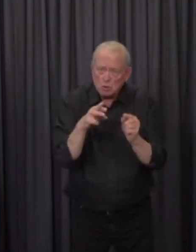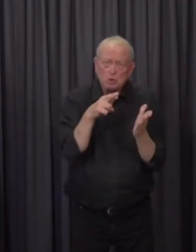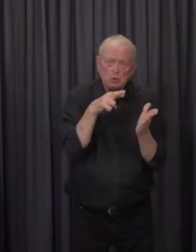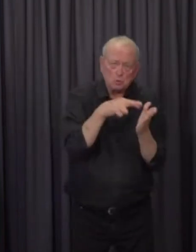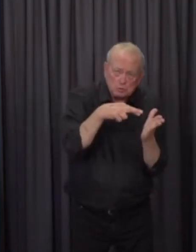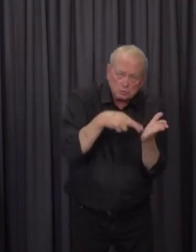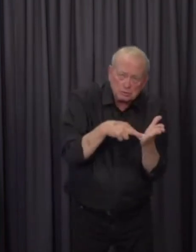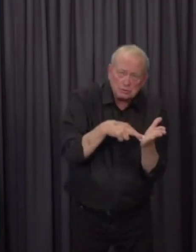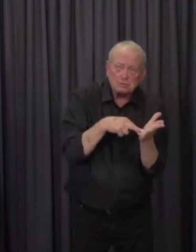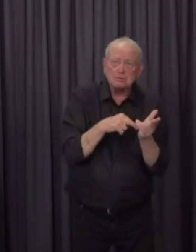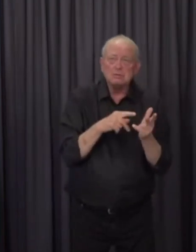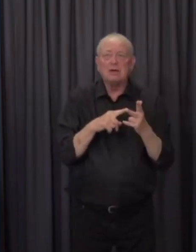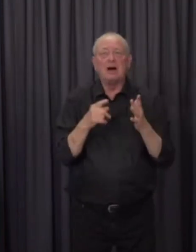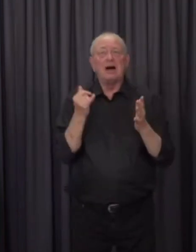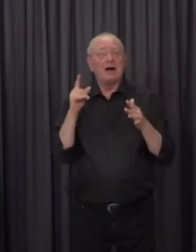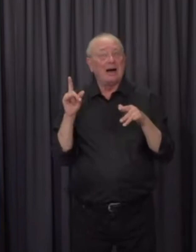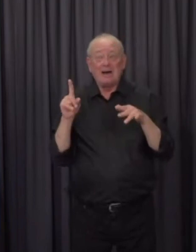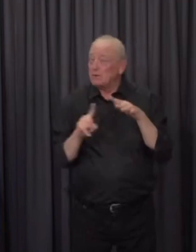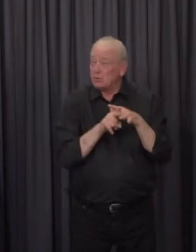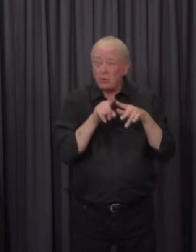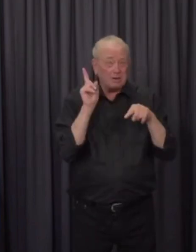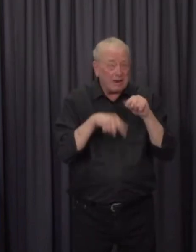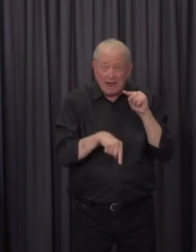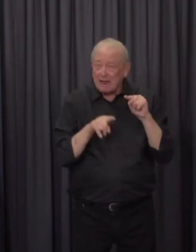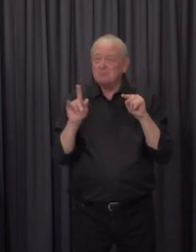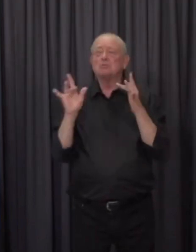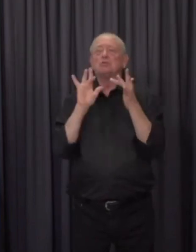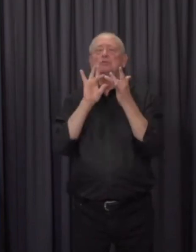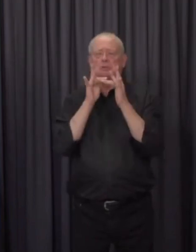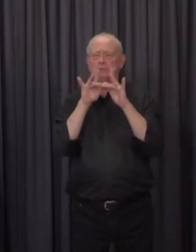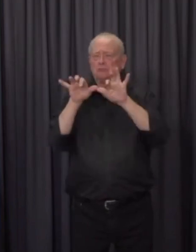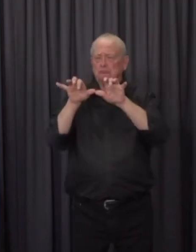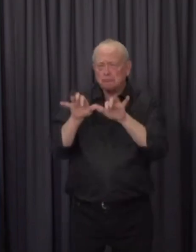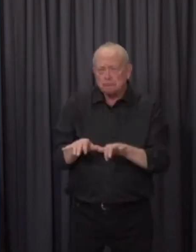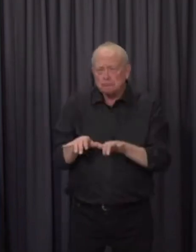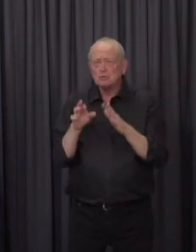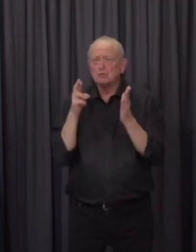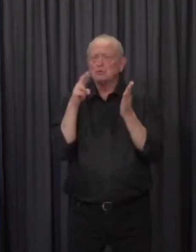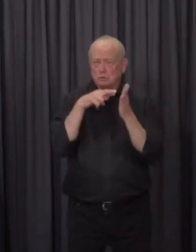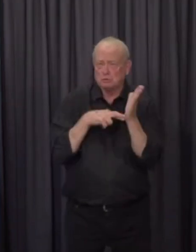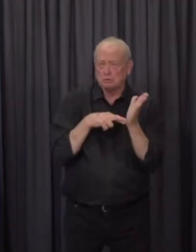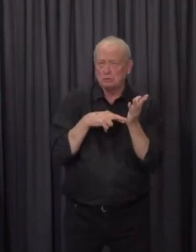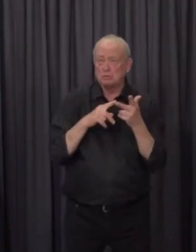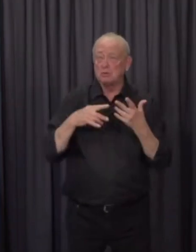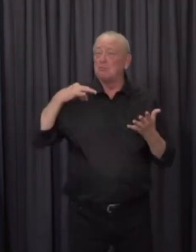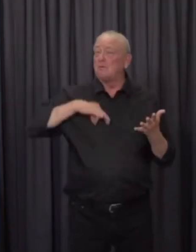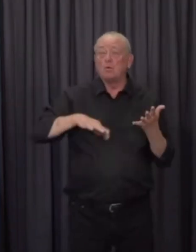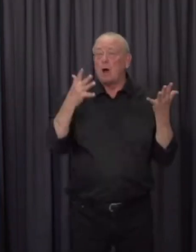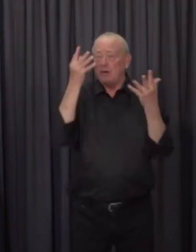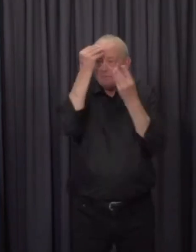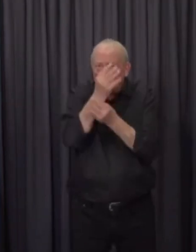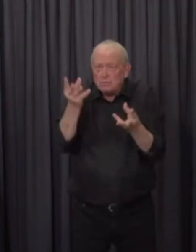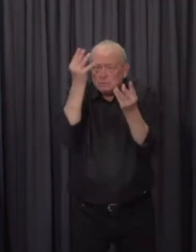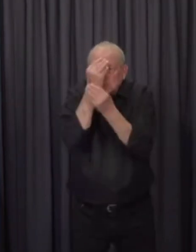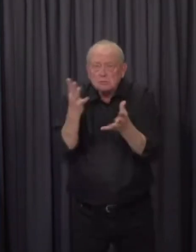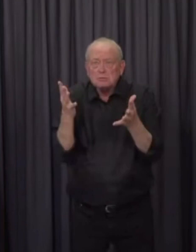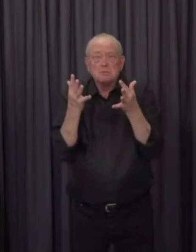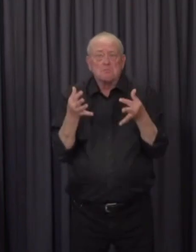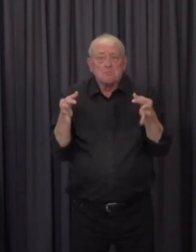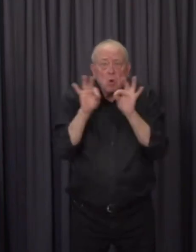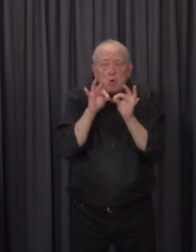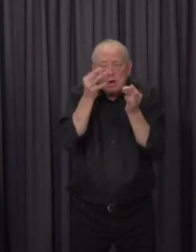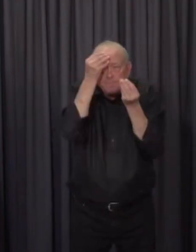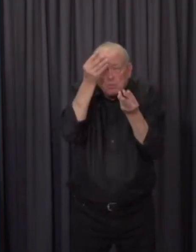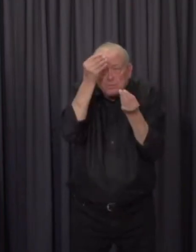and it makes it easier for us to reach residents with important information. For those who are in a community that's on an evacuation